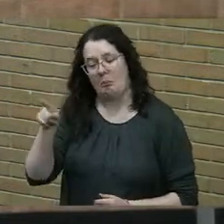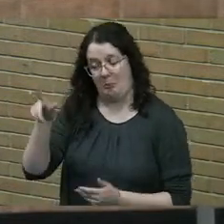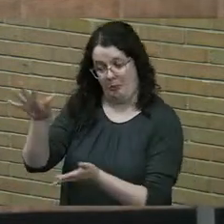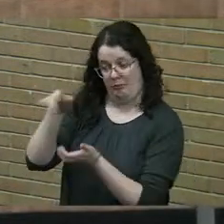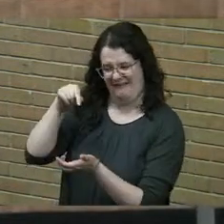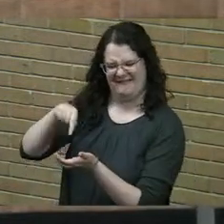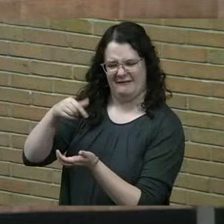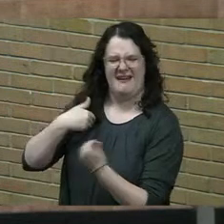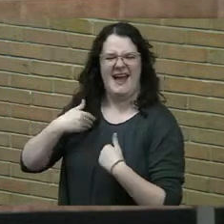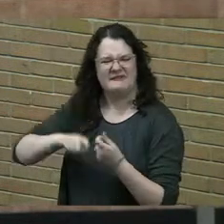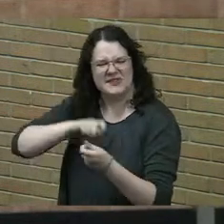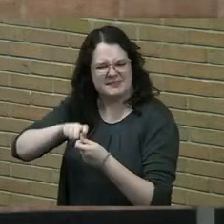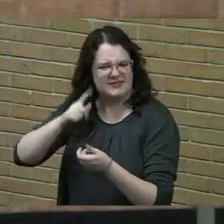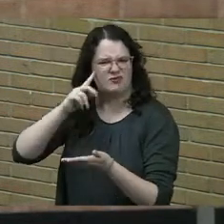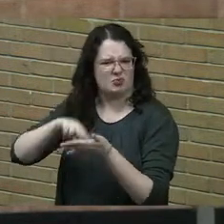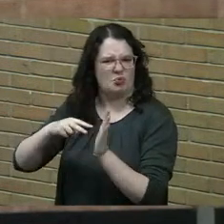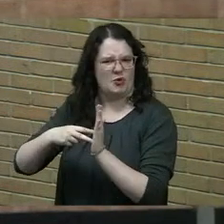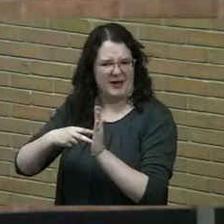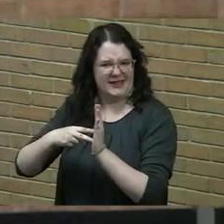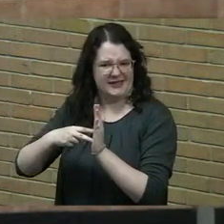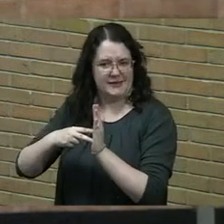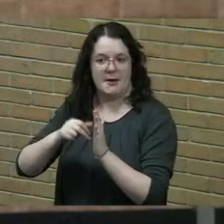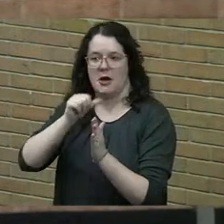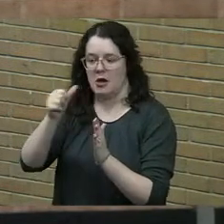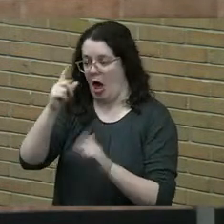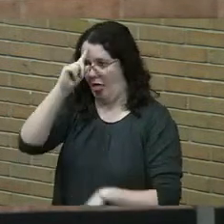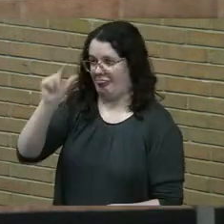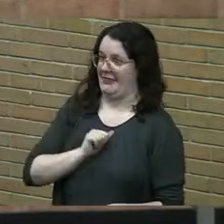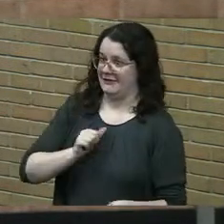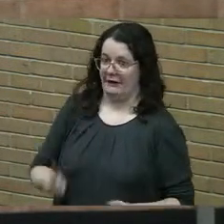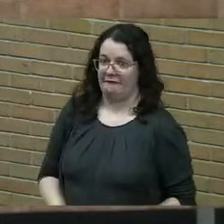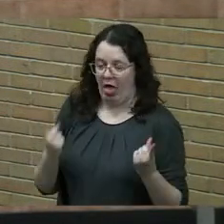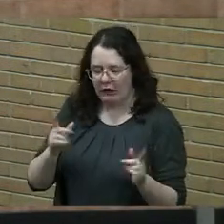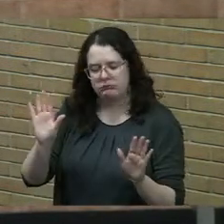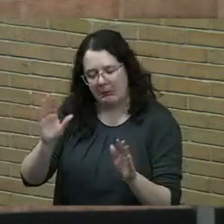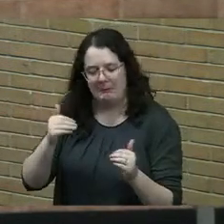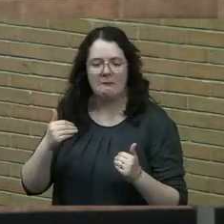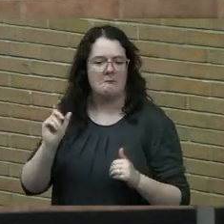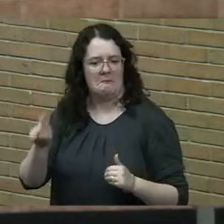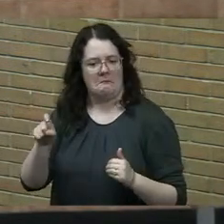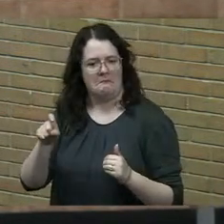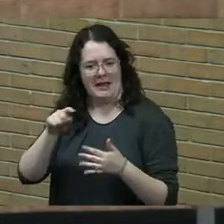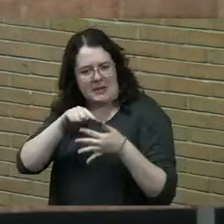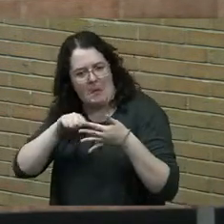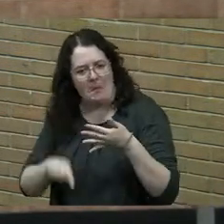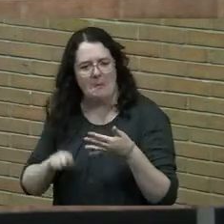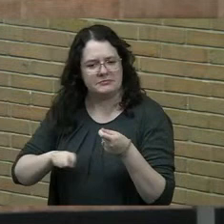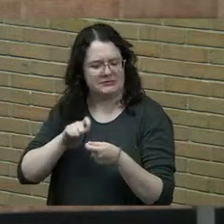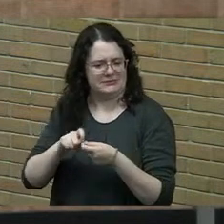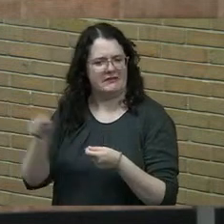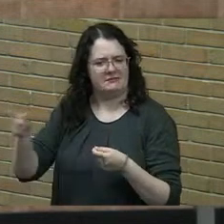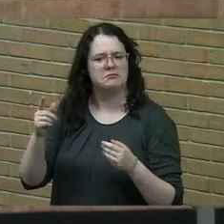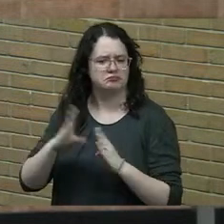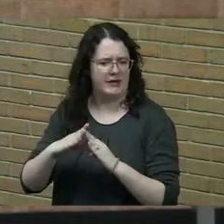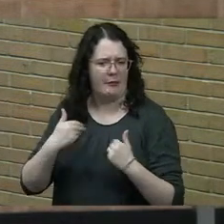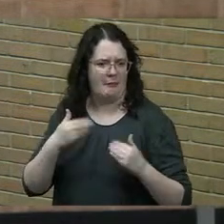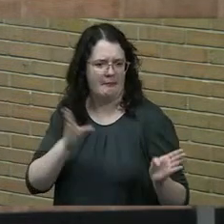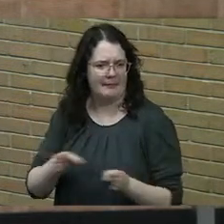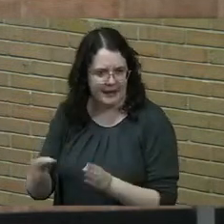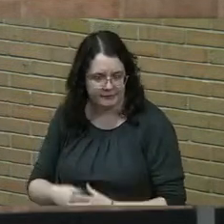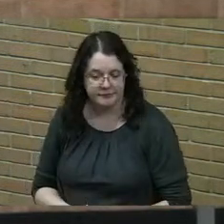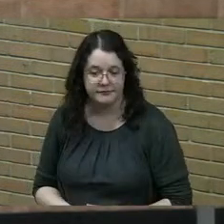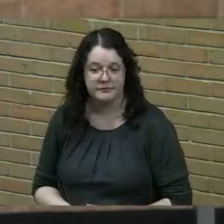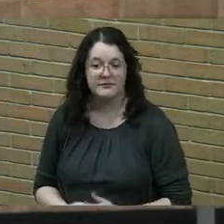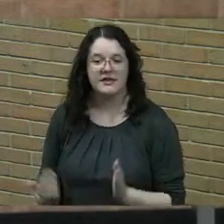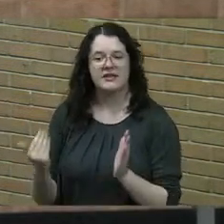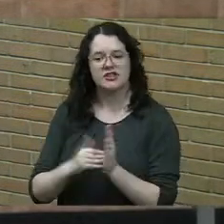specific purposes, right? And so the town does have a very nice plan for that. So again, reviewing and monitoring the